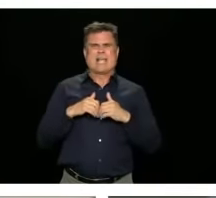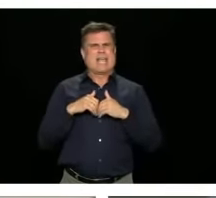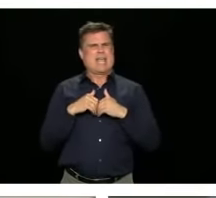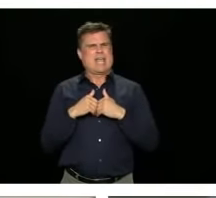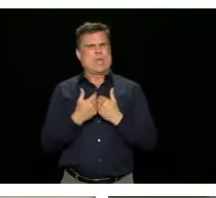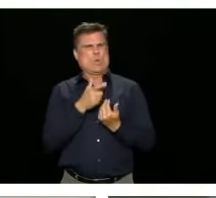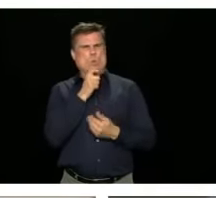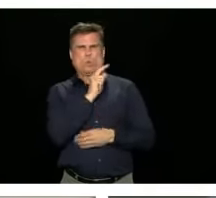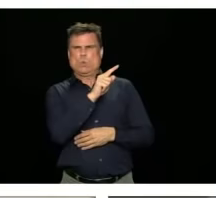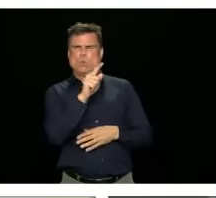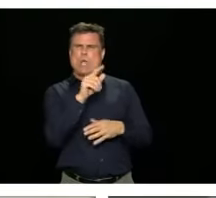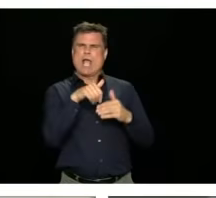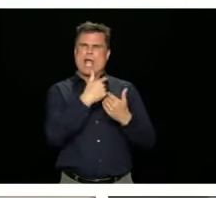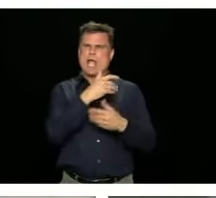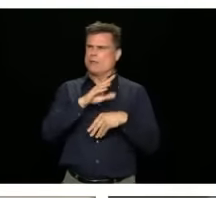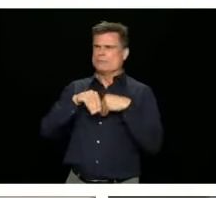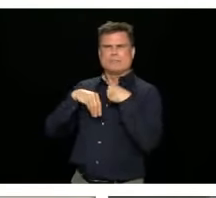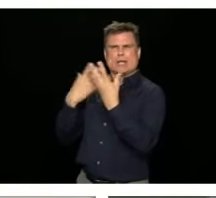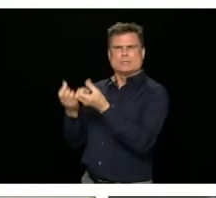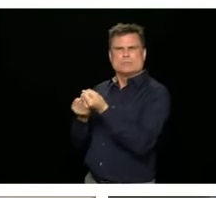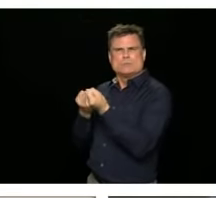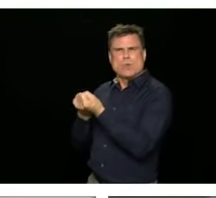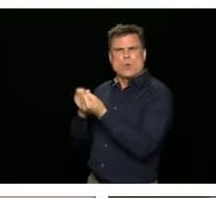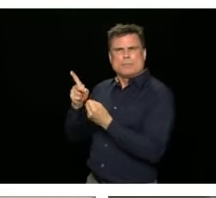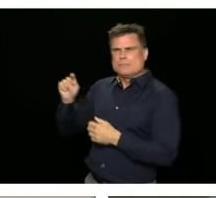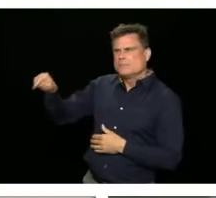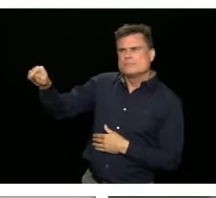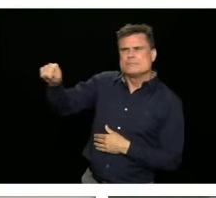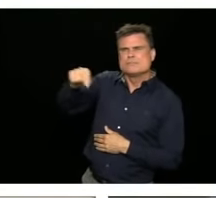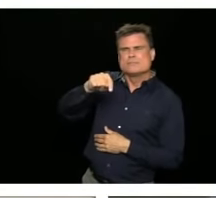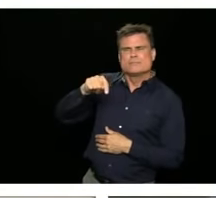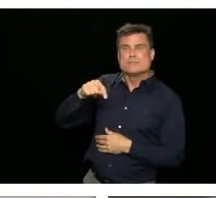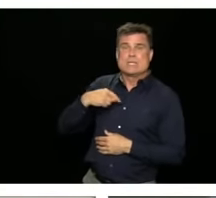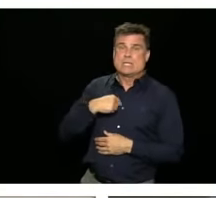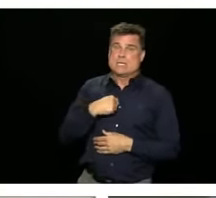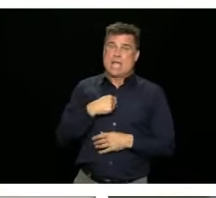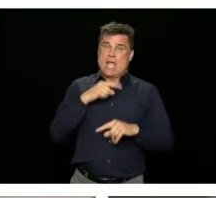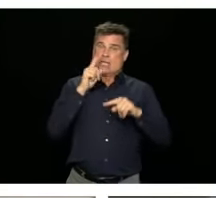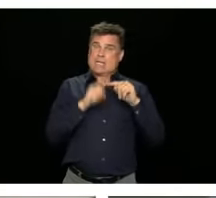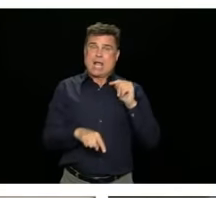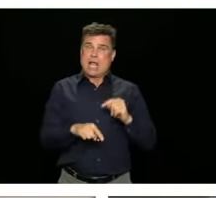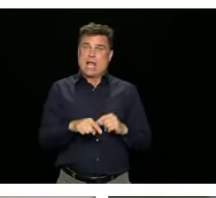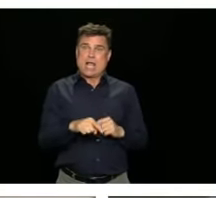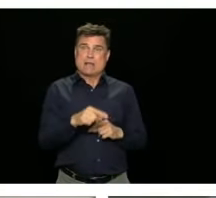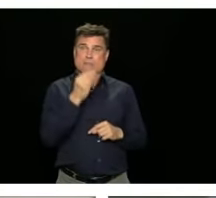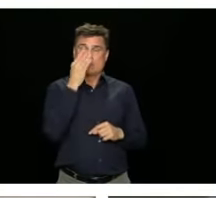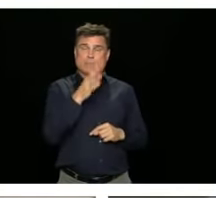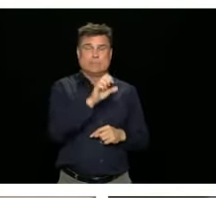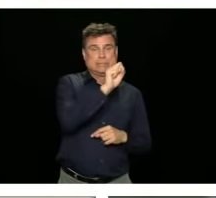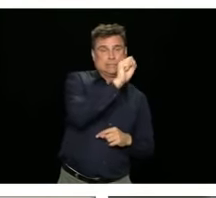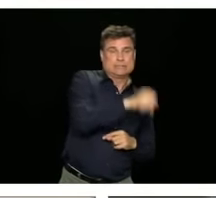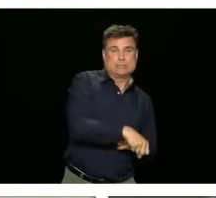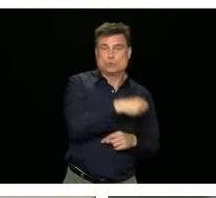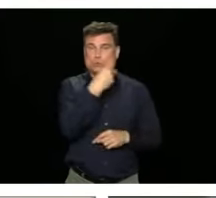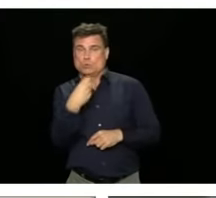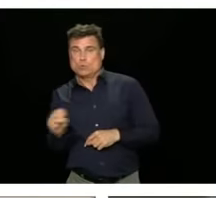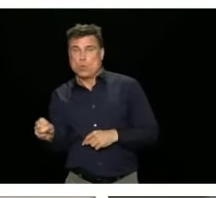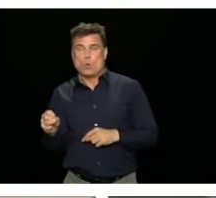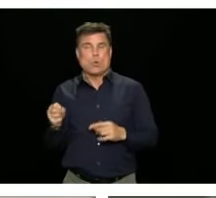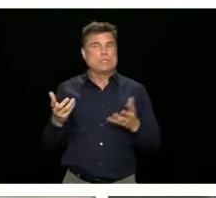nay. All I can say is that this question highlights that we need additional resources, such as social